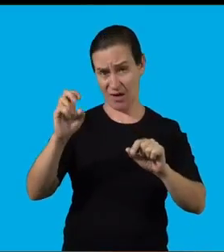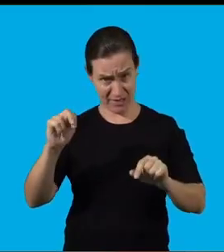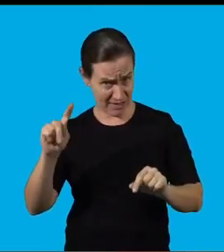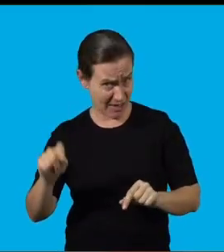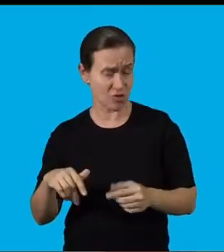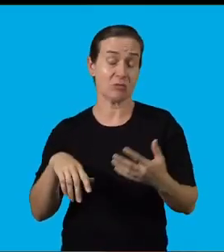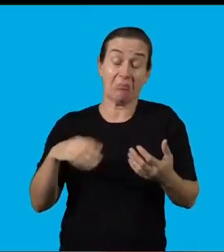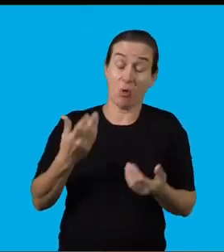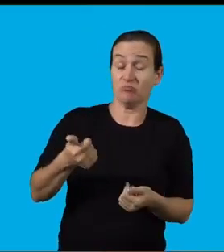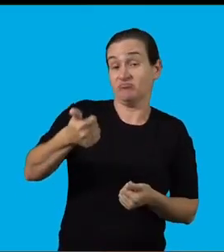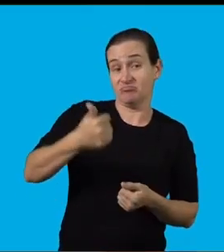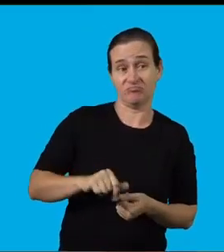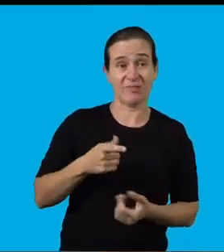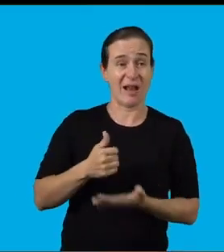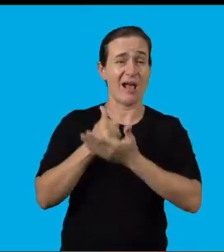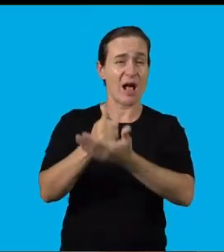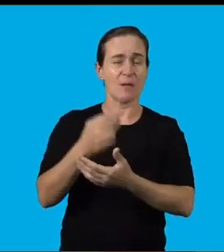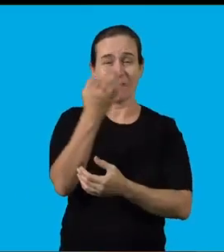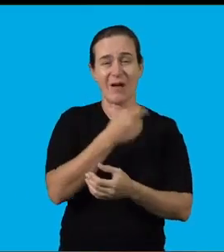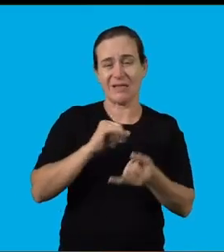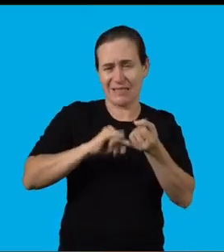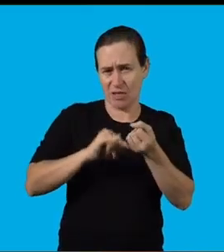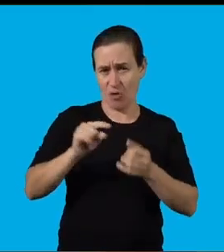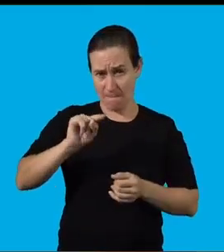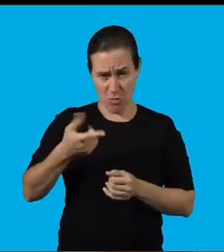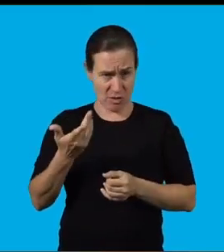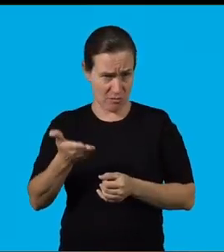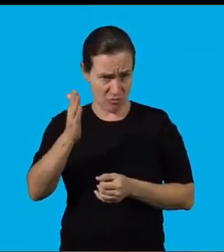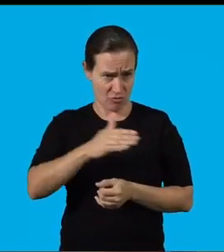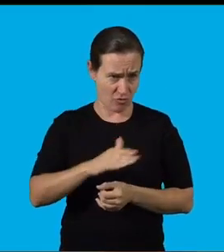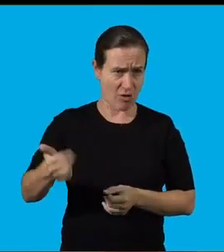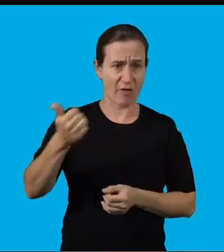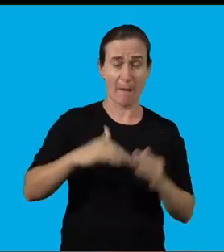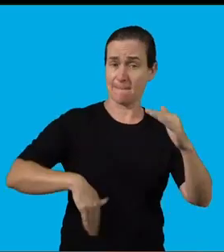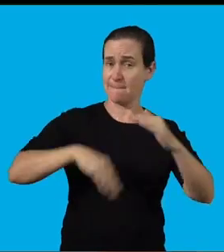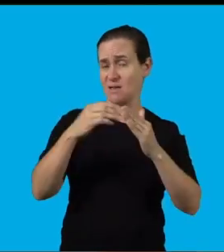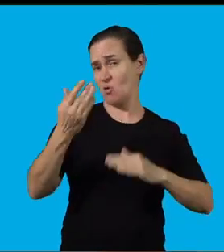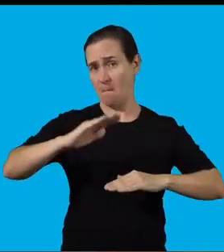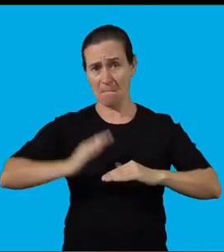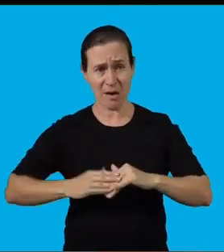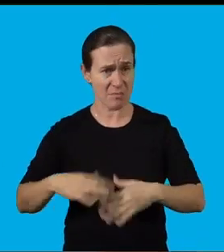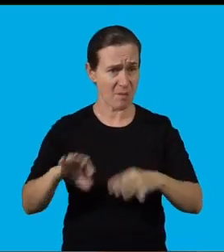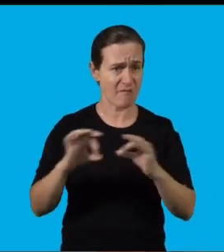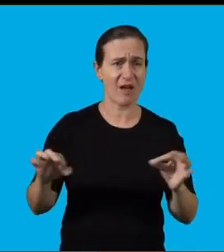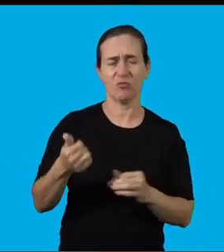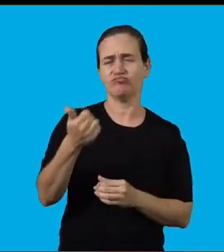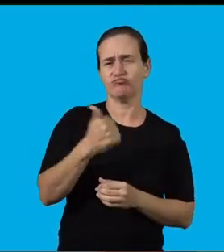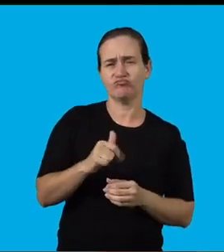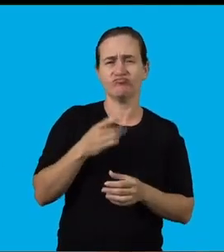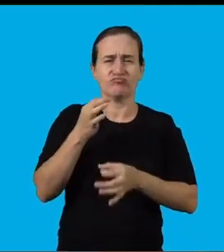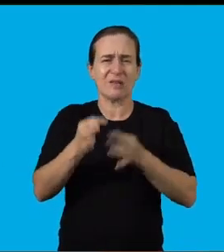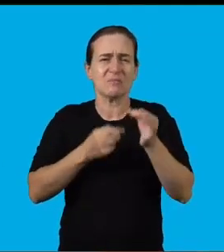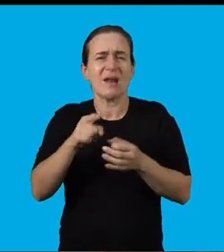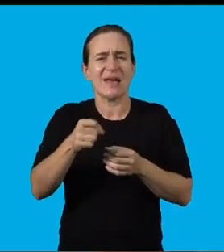it also has many important applications in cubic functions. It helps us to find stationary points. It helps us to find maximum or minimum values of